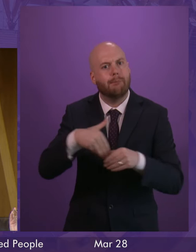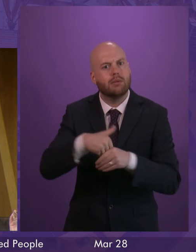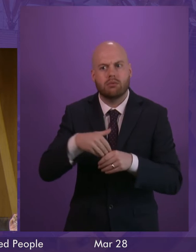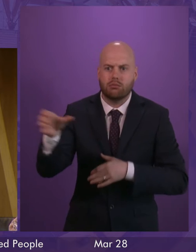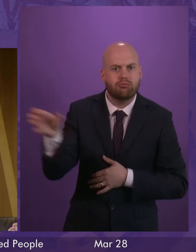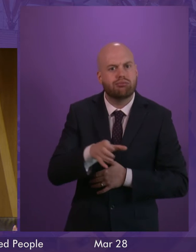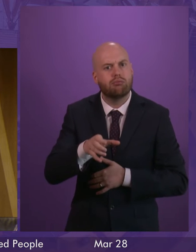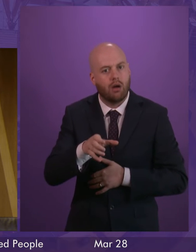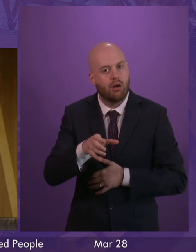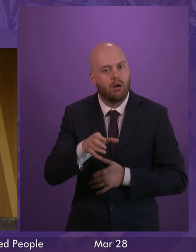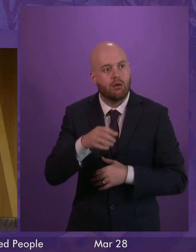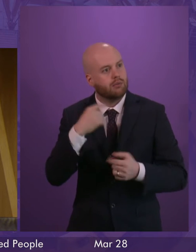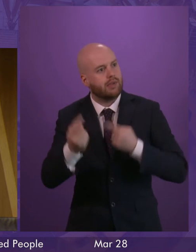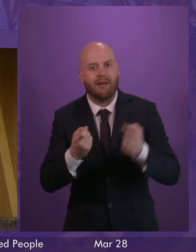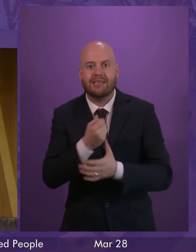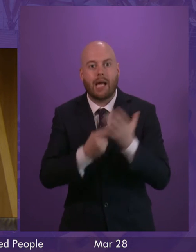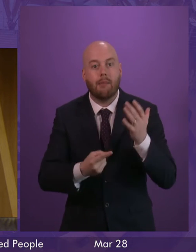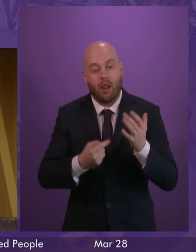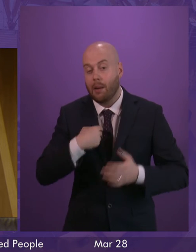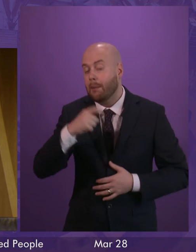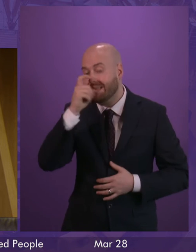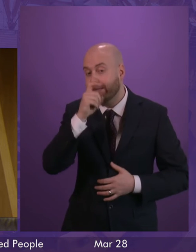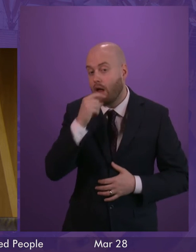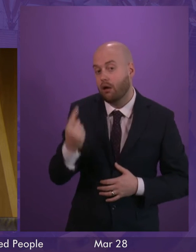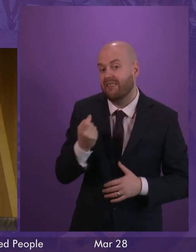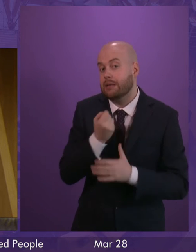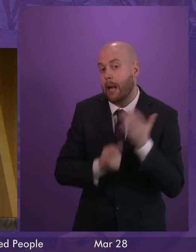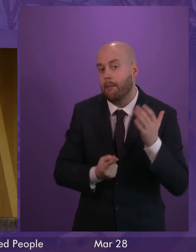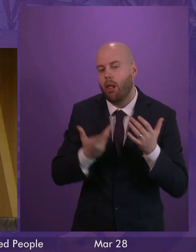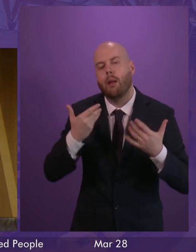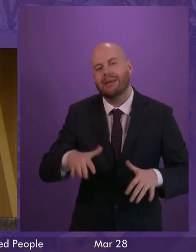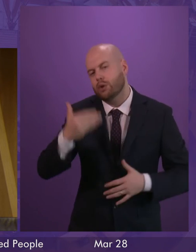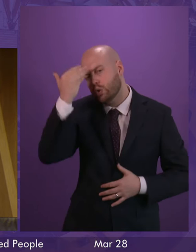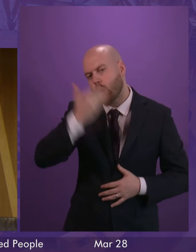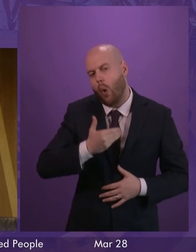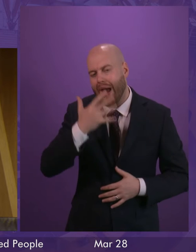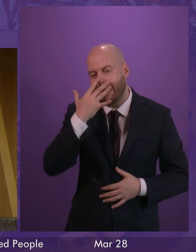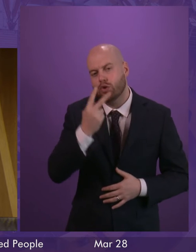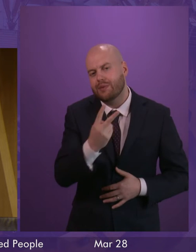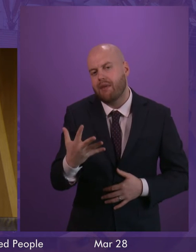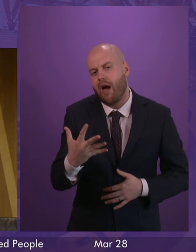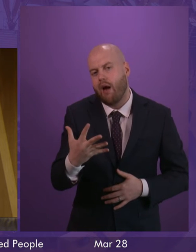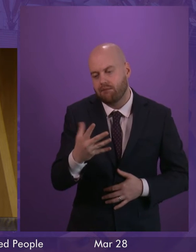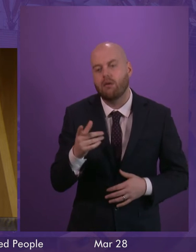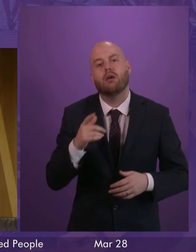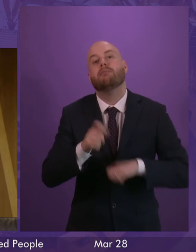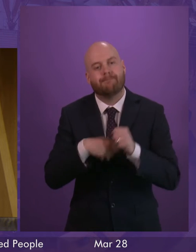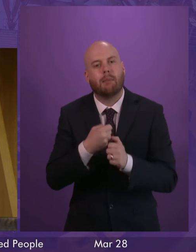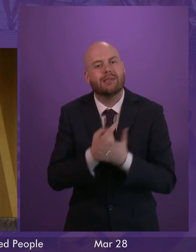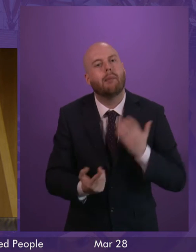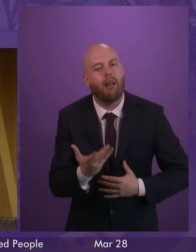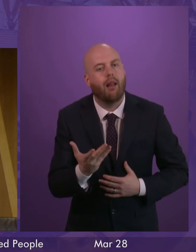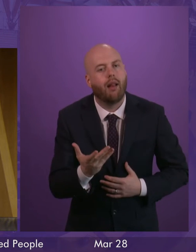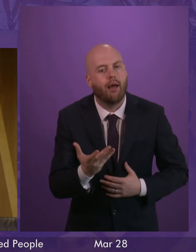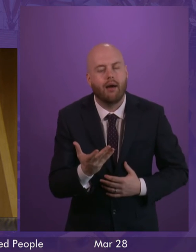And Jennifer has a disability as well, because she had a stroke when she was 25 and it left her with a disability. So we need